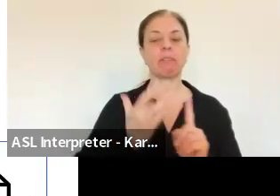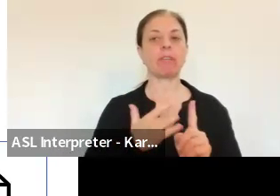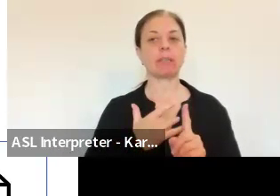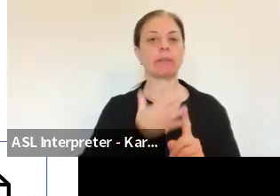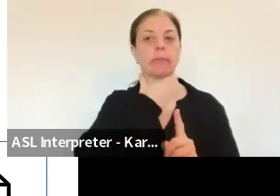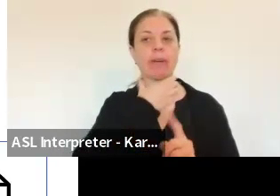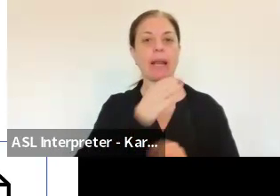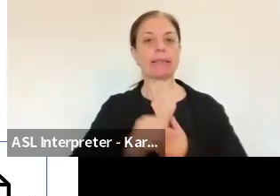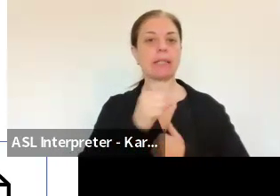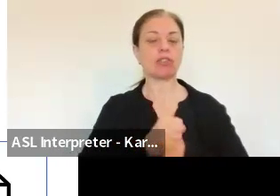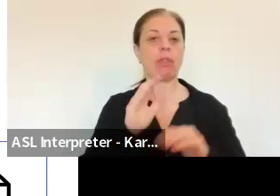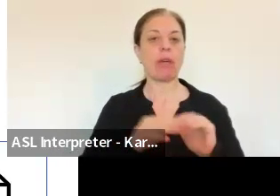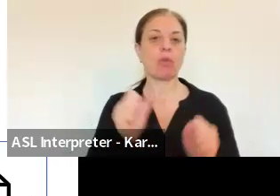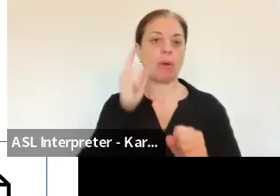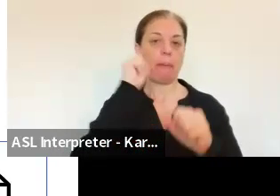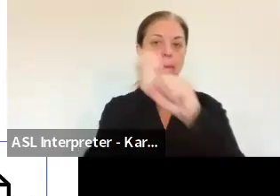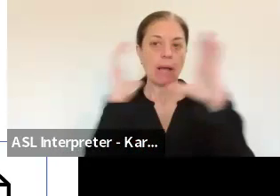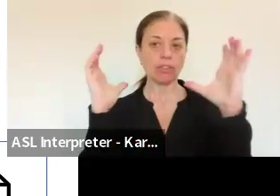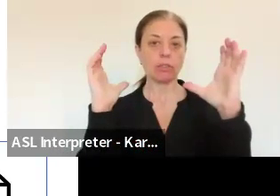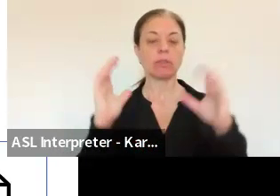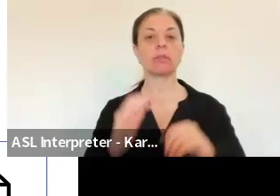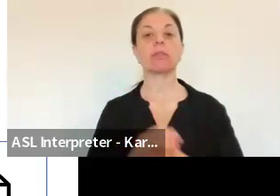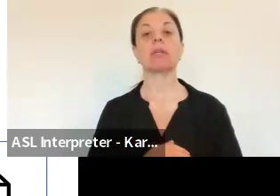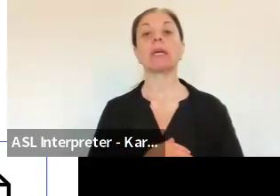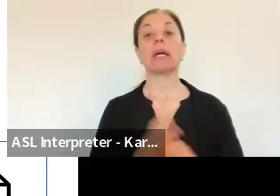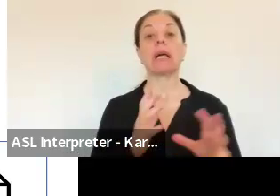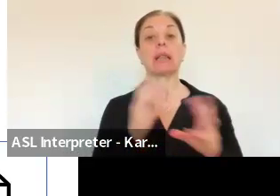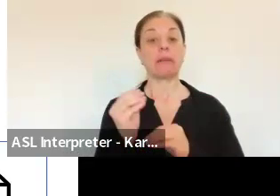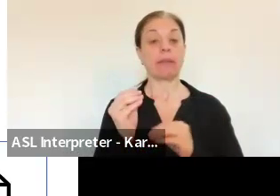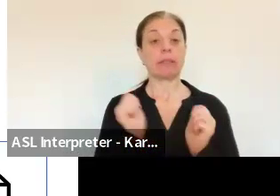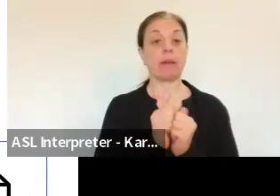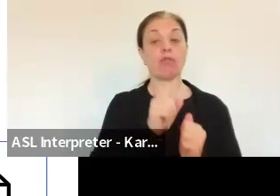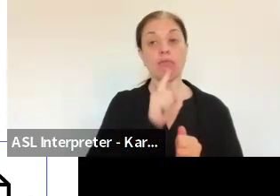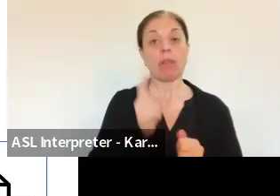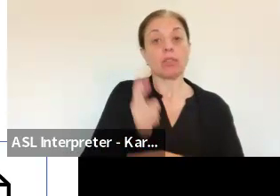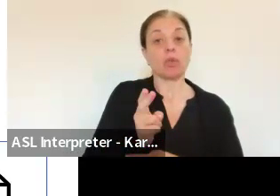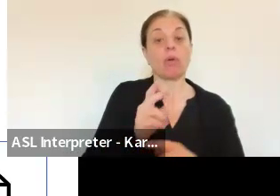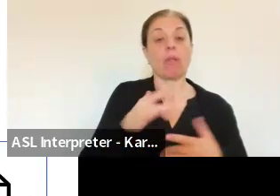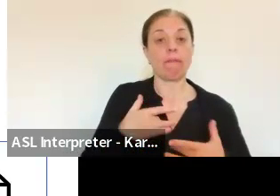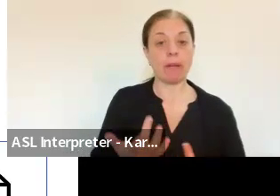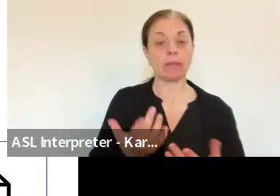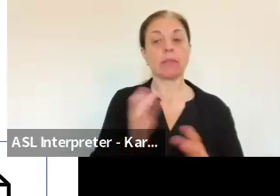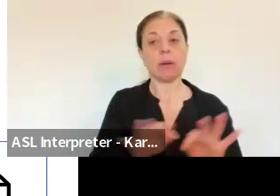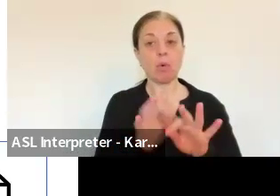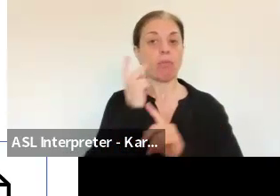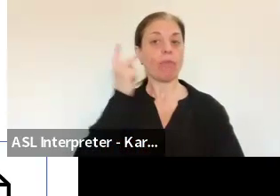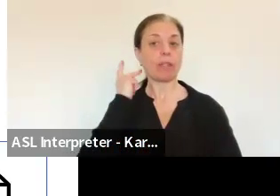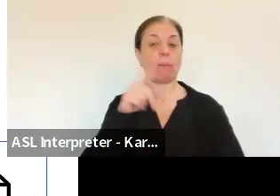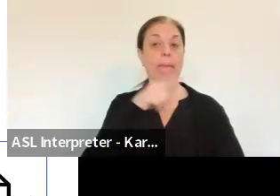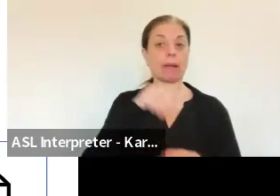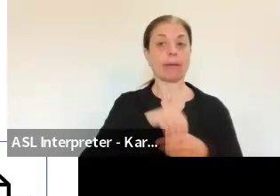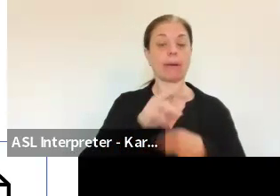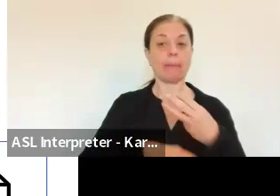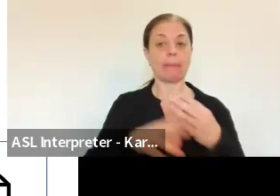dangerous than he could have imagined, expertly weaving together real historical events with important reflections on being Black in